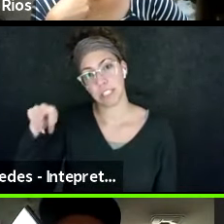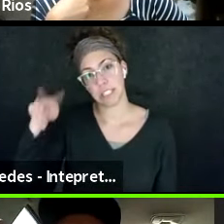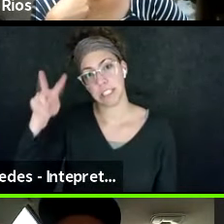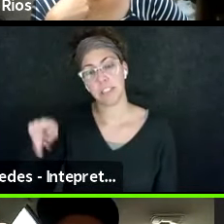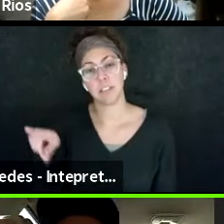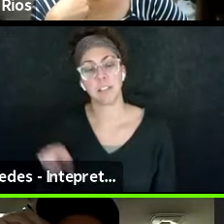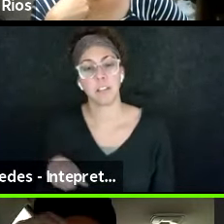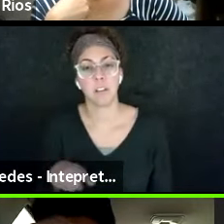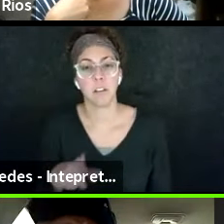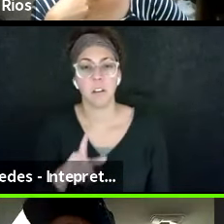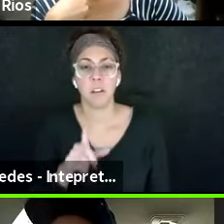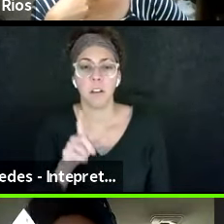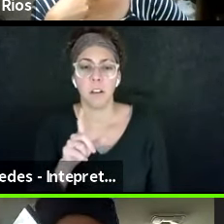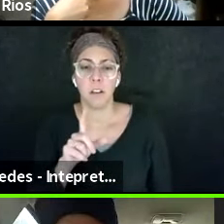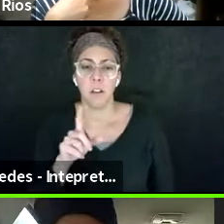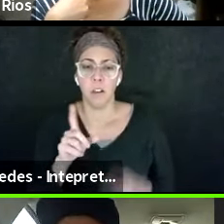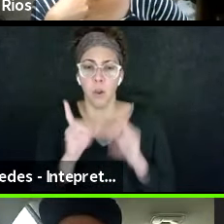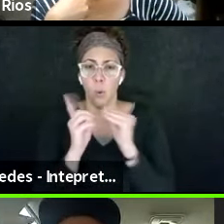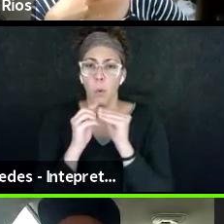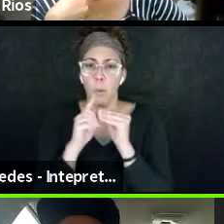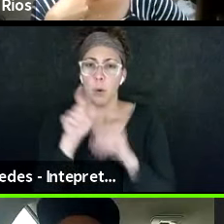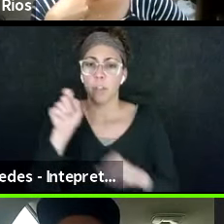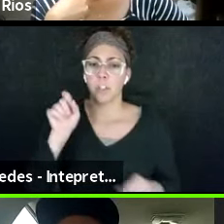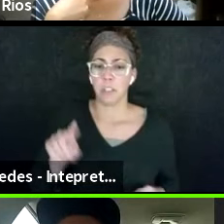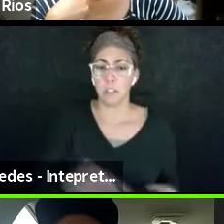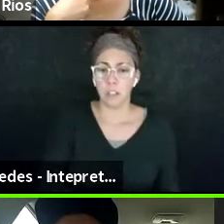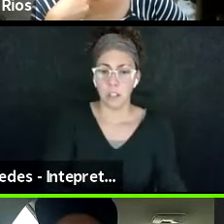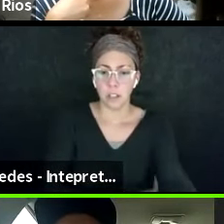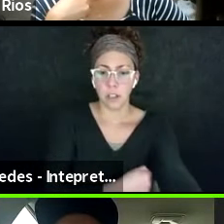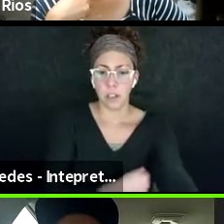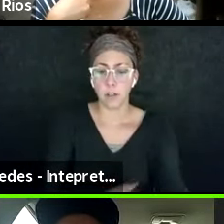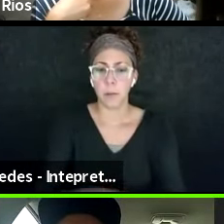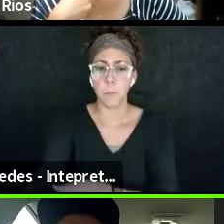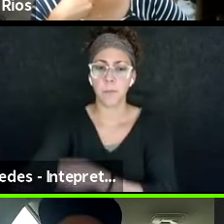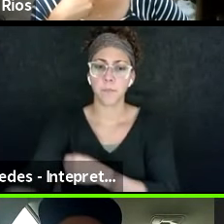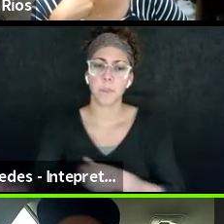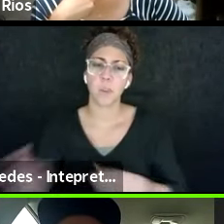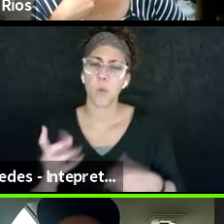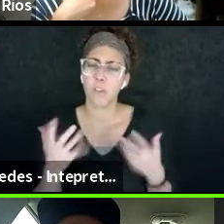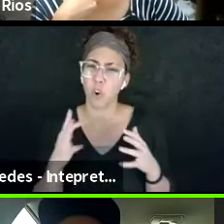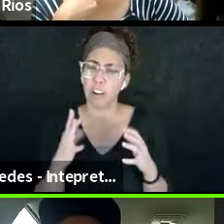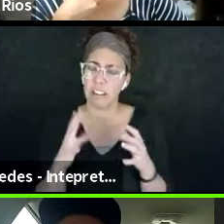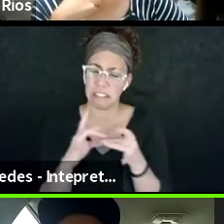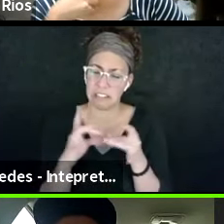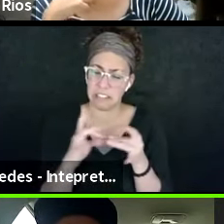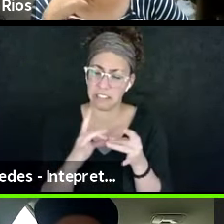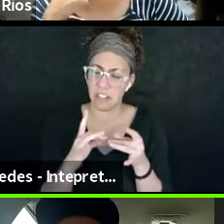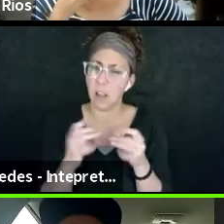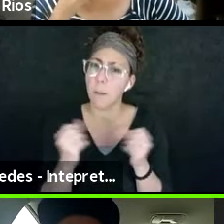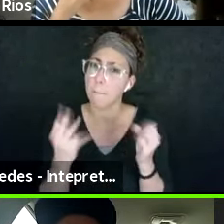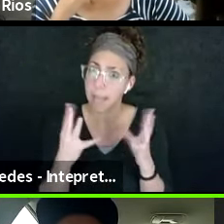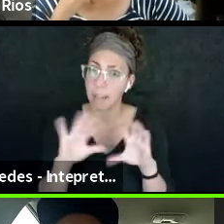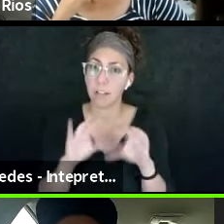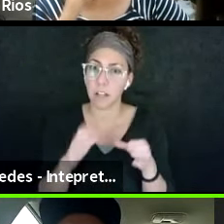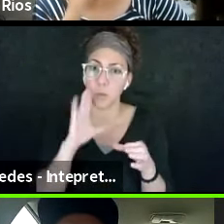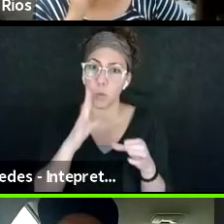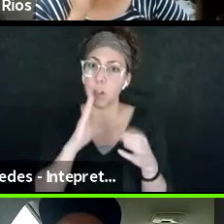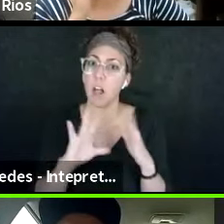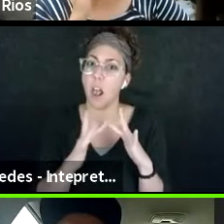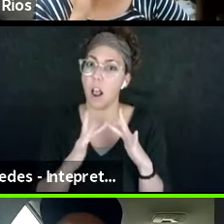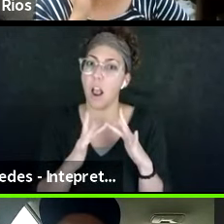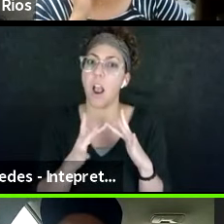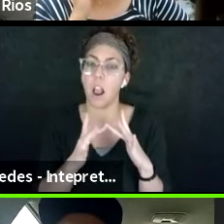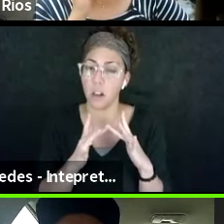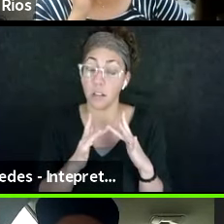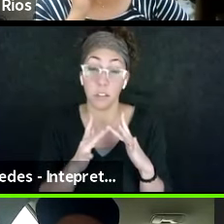And then we had another question. I know, we've already talked that a lot of our classes are going to be virtual this semester, but for those